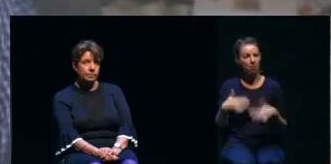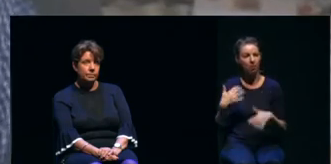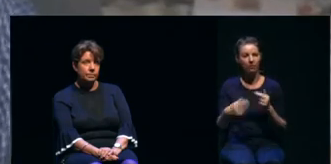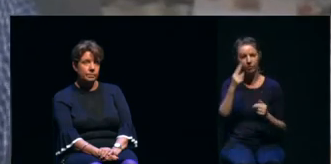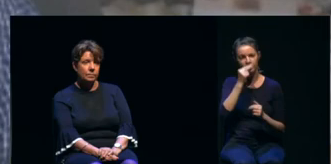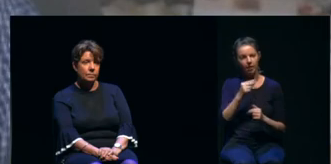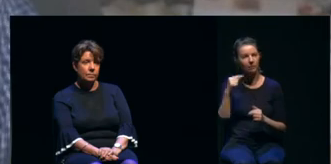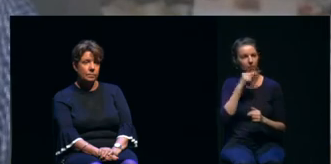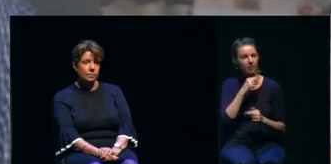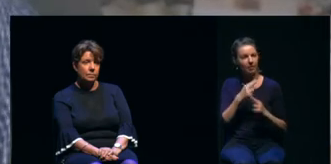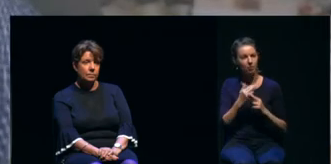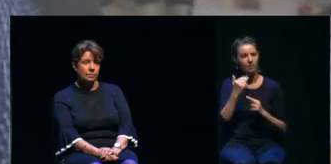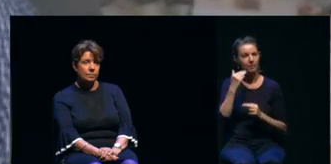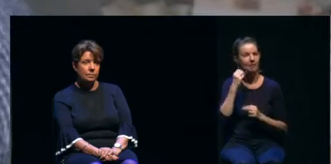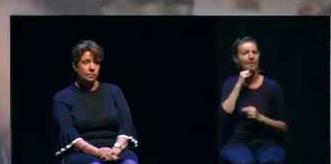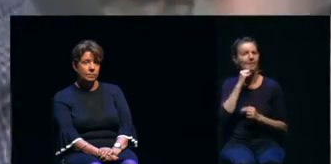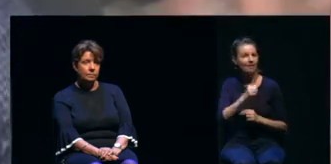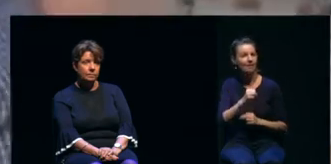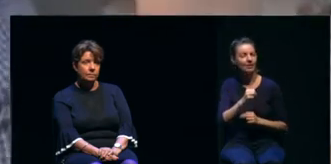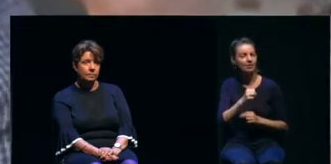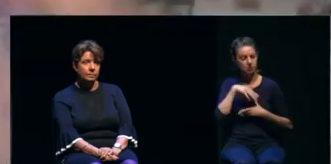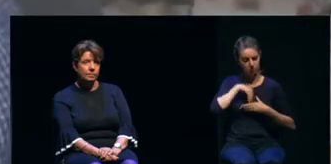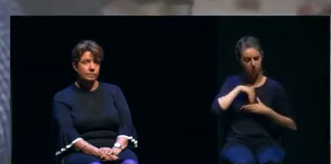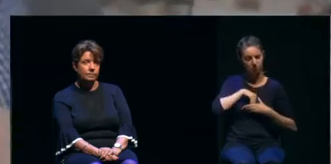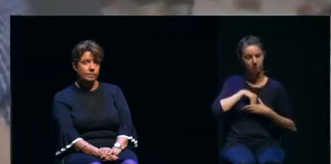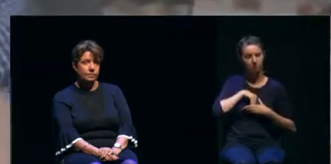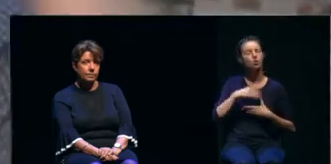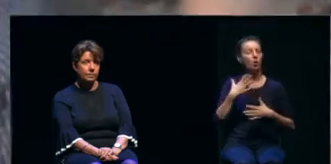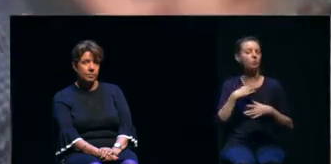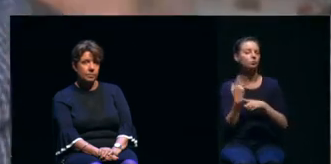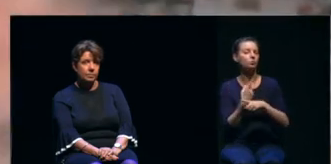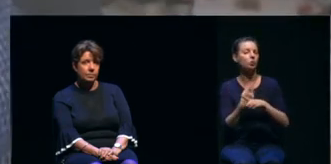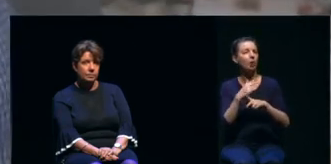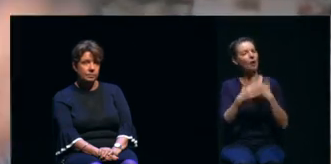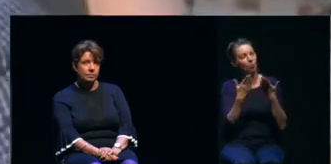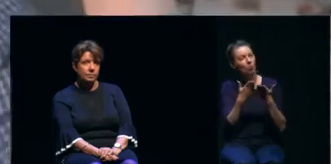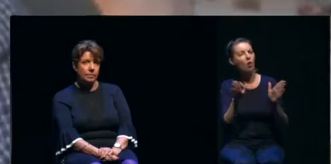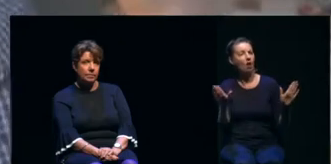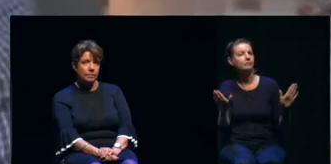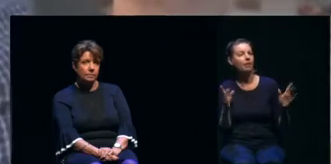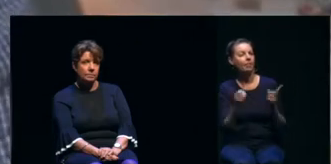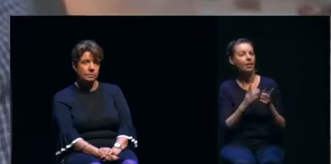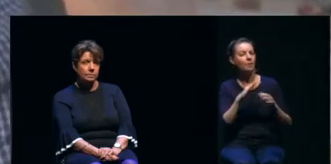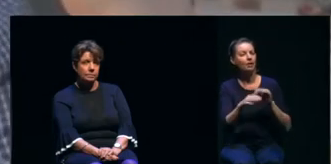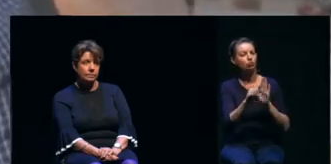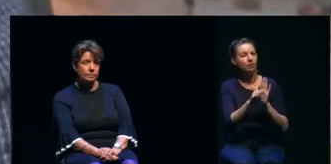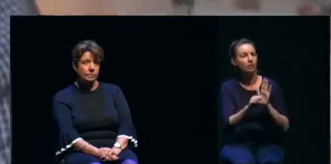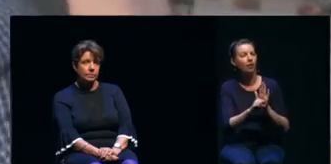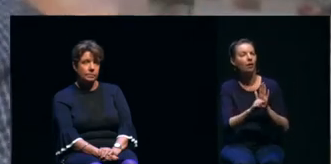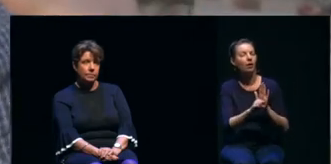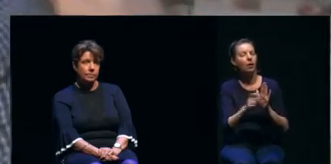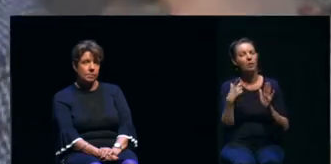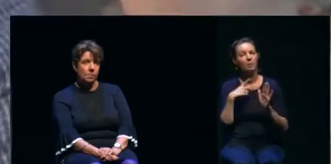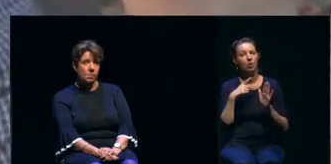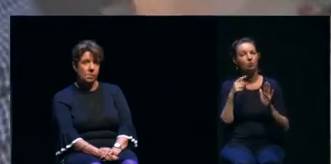boys to have and for men to carry with them. So I wanted to talk about, you know, a wider gender thing, because the whole thing about the patriarchy is that